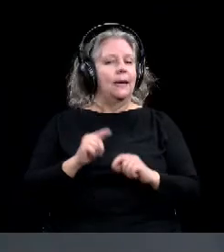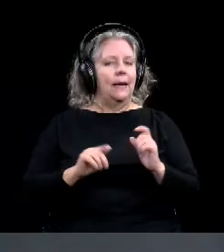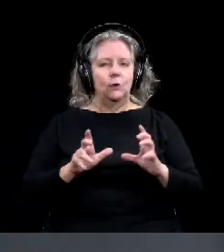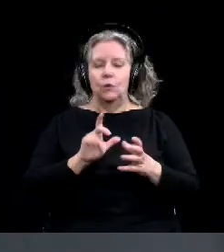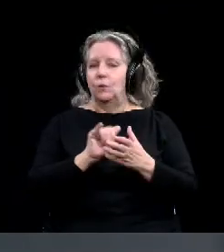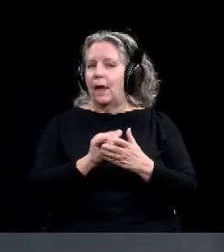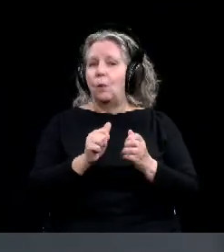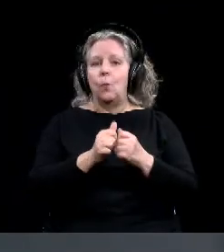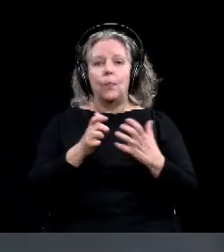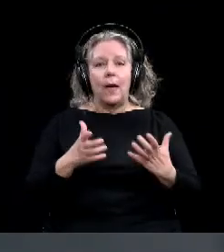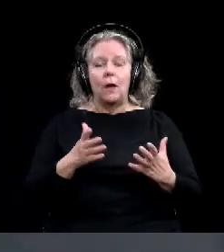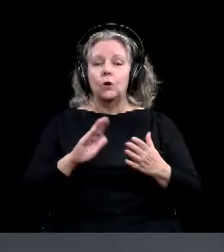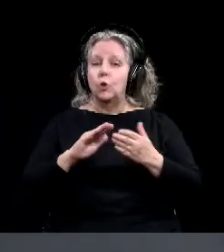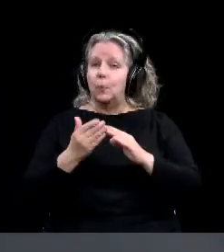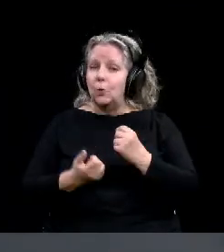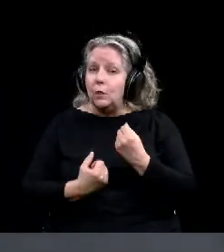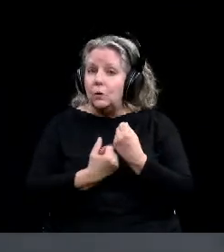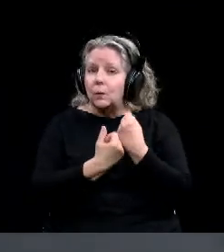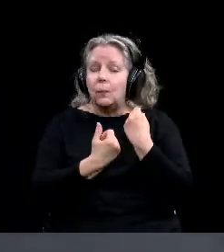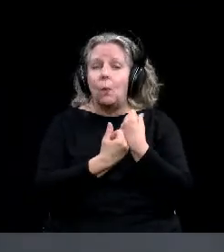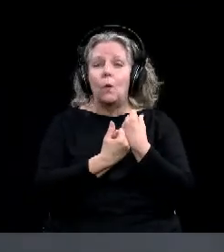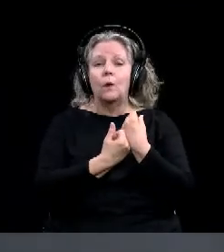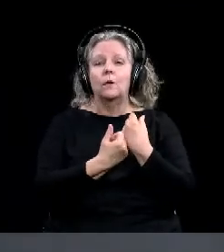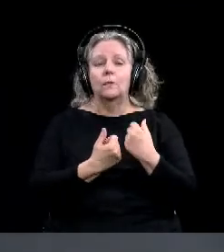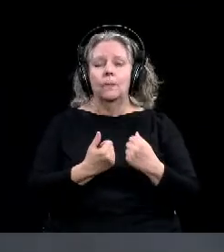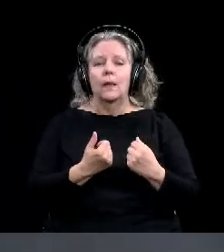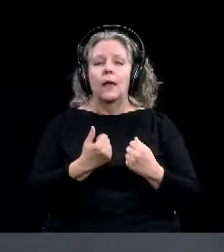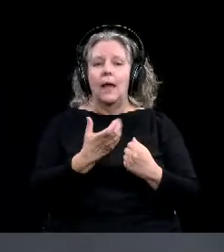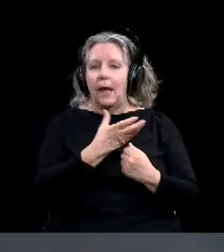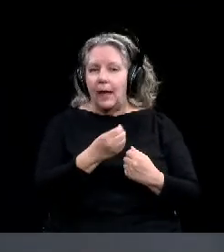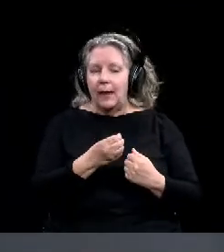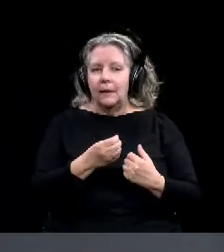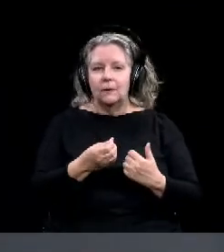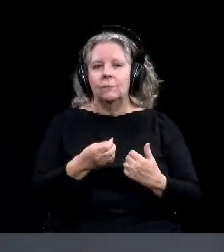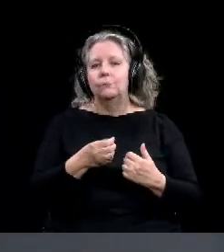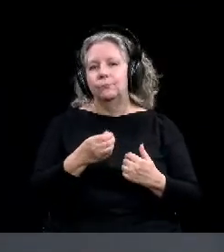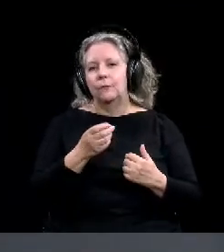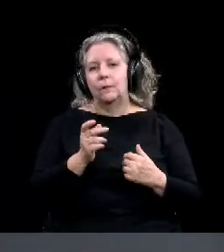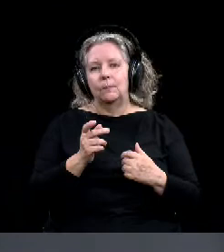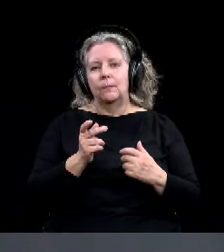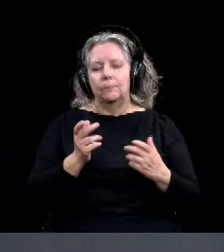providers within the county. Whenever you,